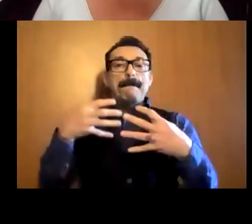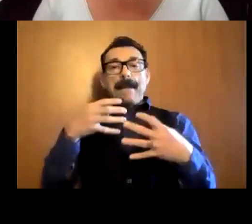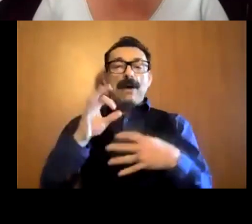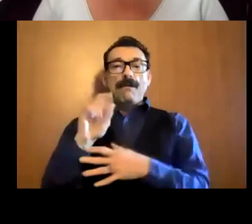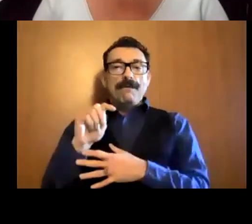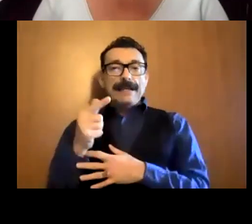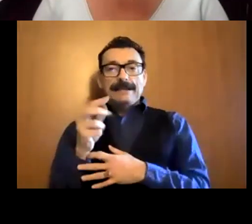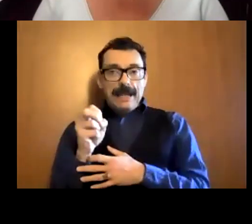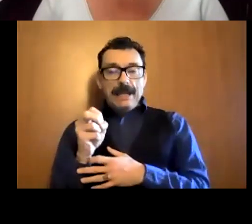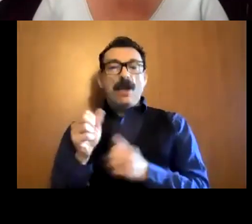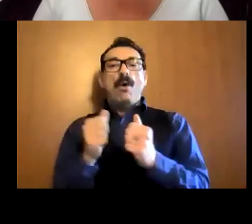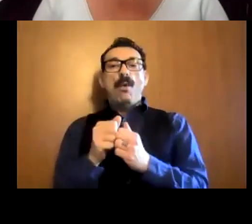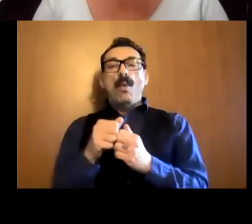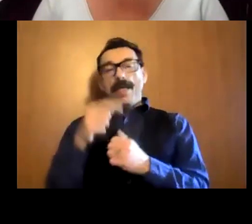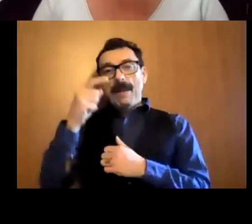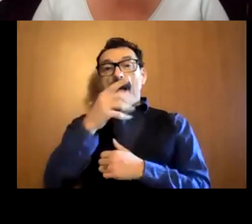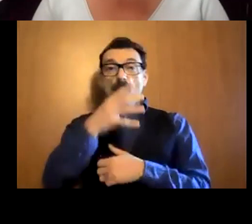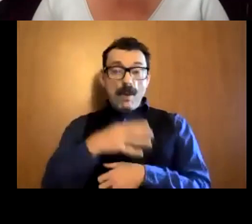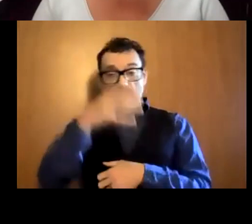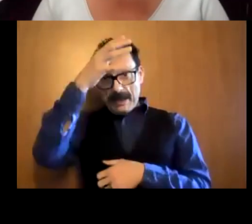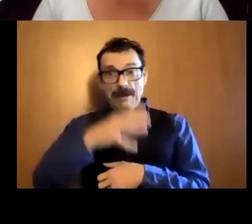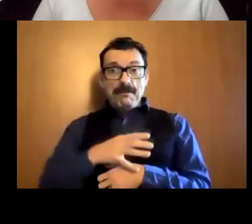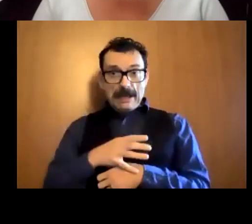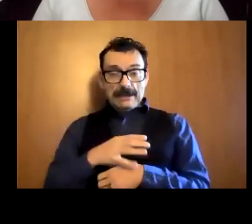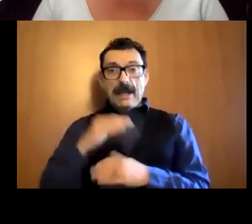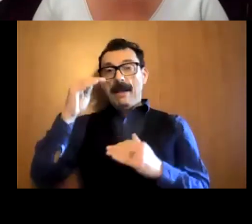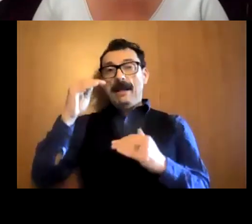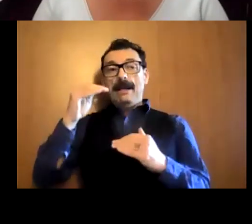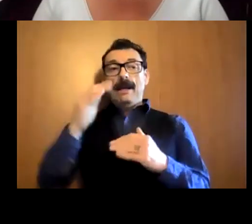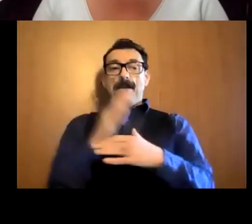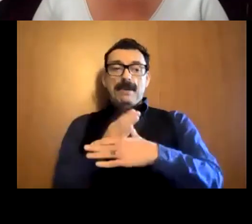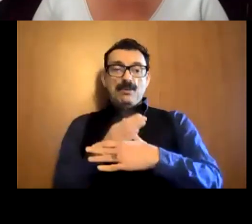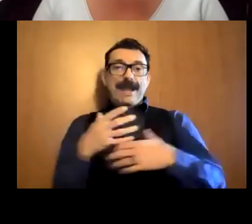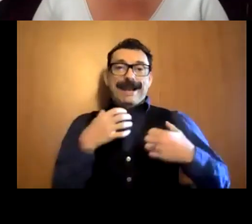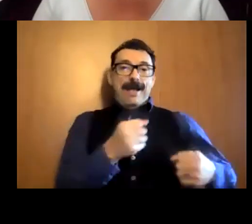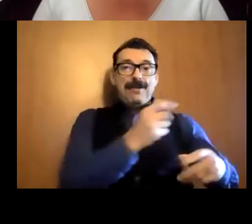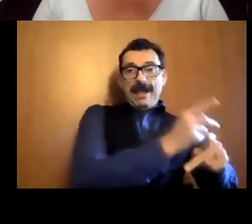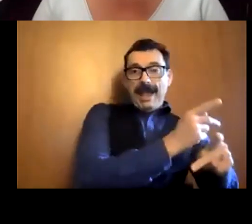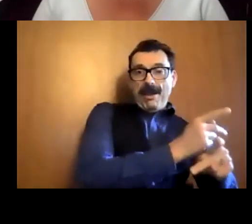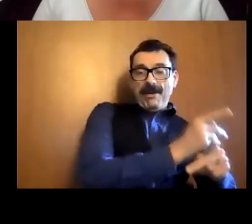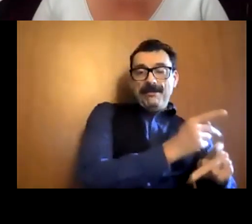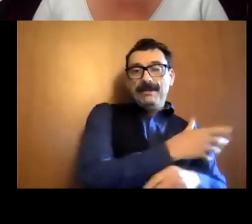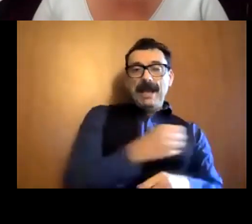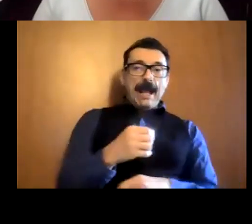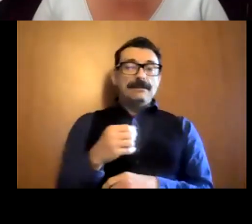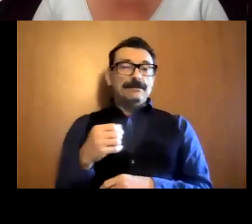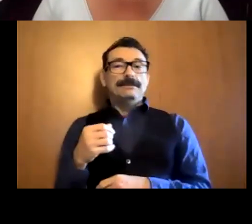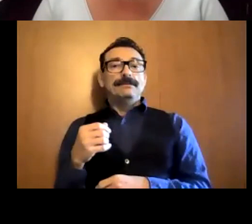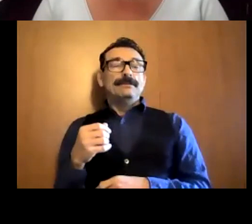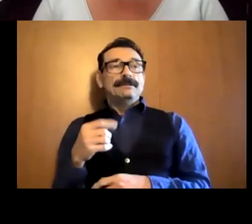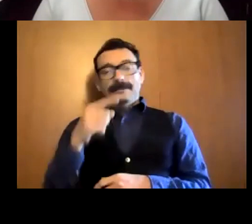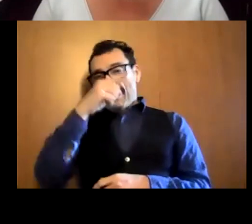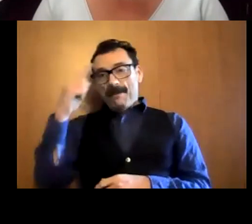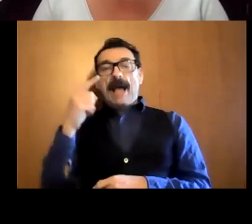to arise is the connection between healthcare and racial battle fatigue. Given how the Black community